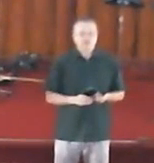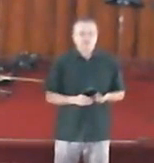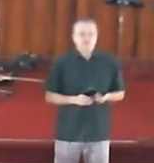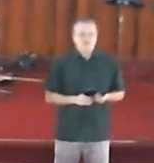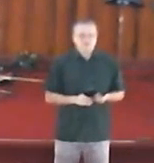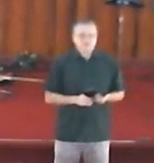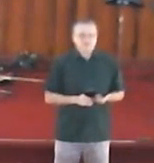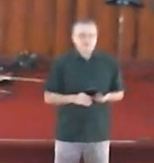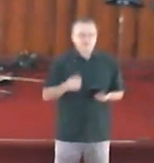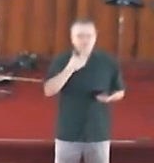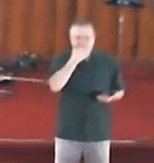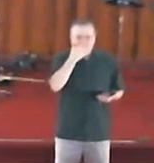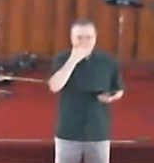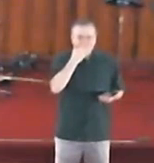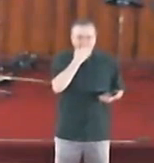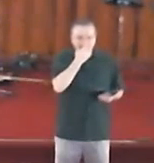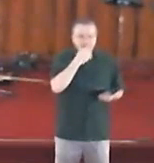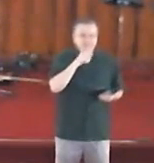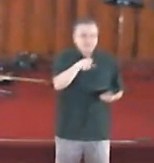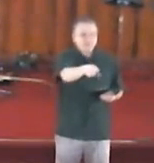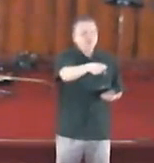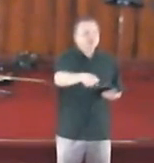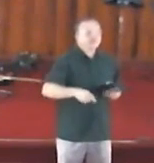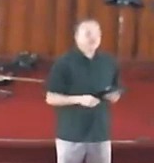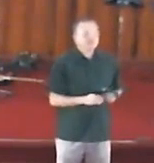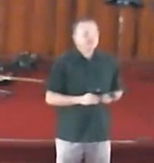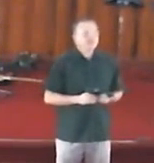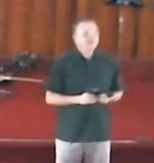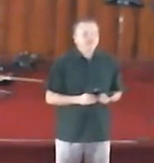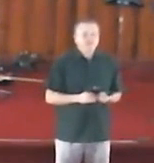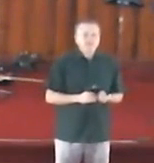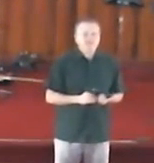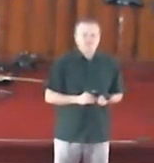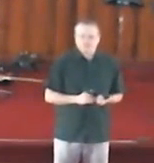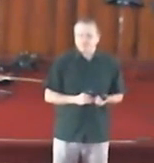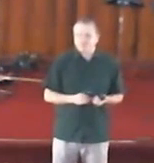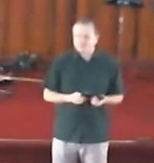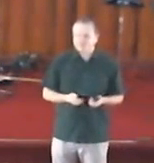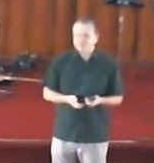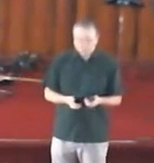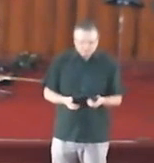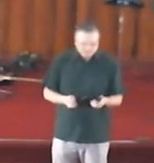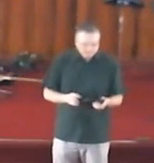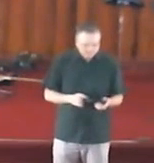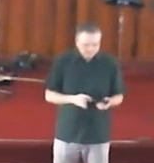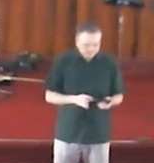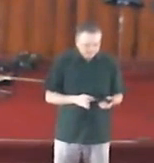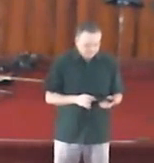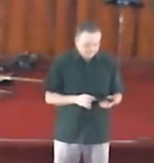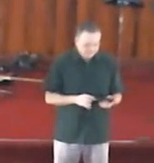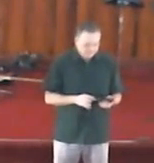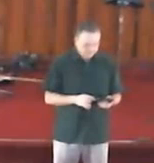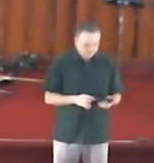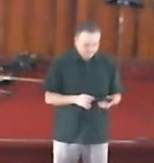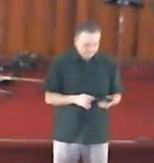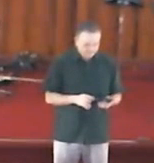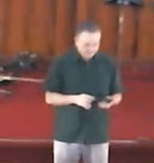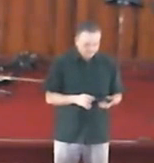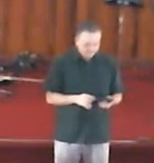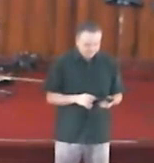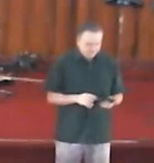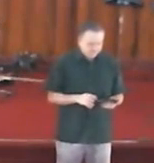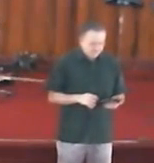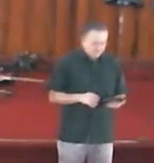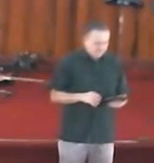Fear can block the Holy Spirit in many different ways. El enemigo puede también aumentar el temor, correcto. And our enemy can increase our fears.